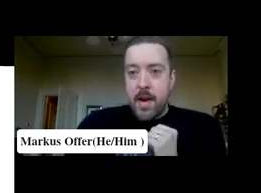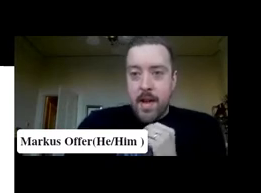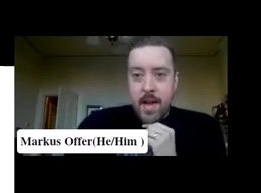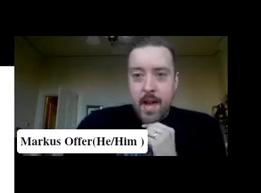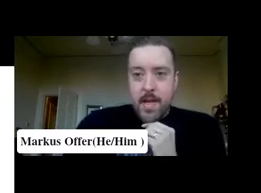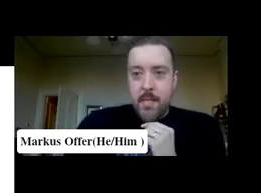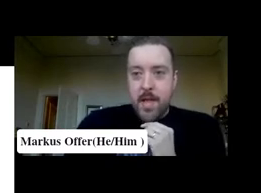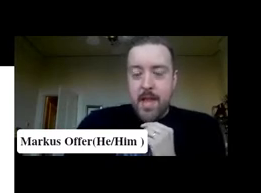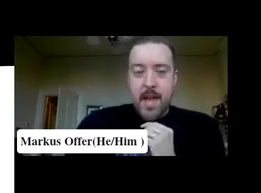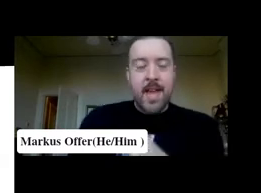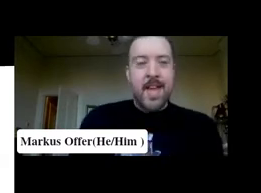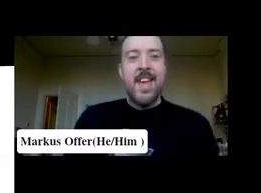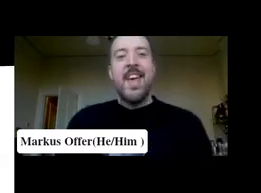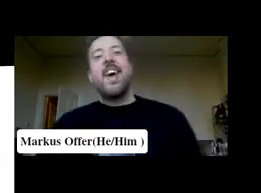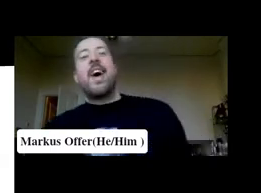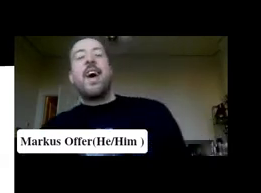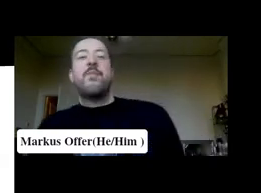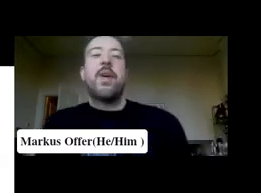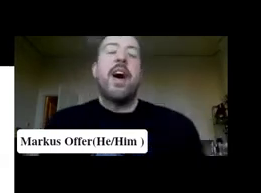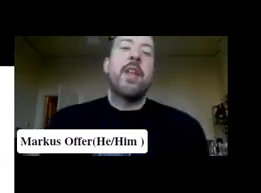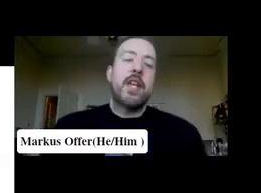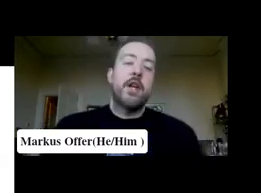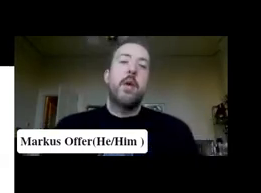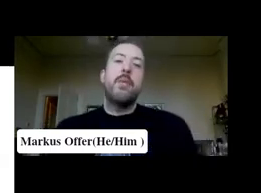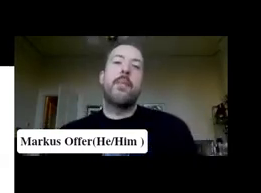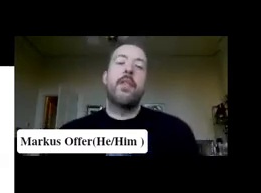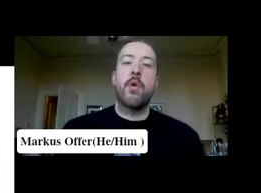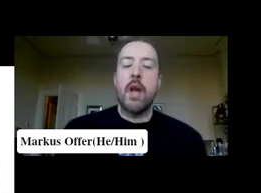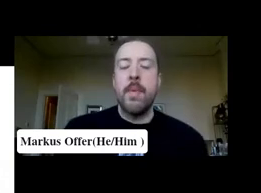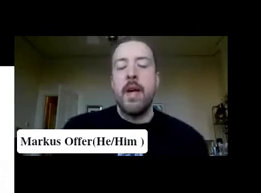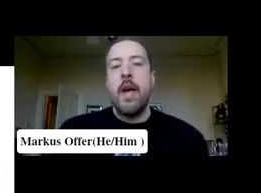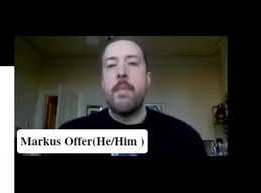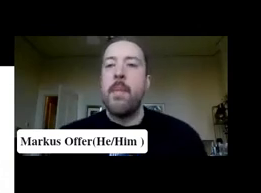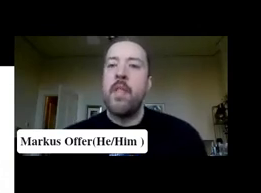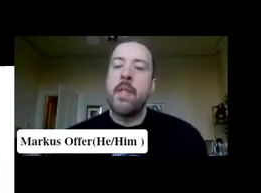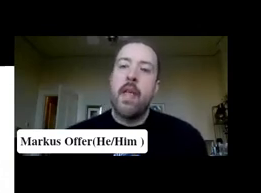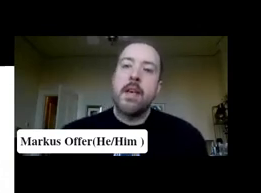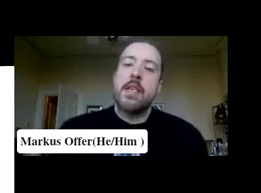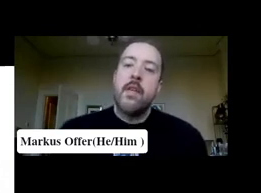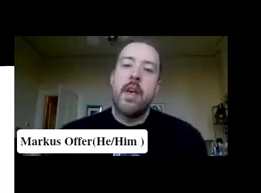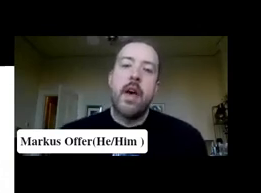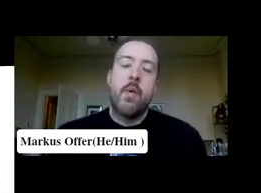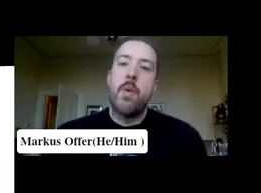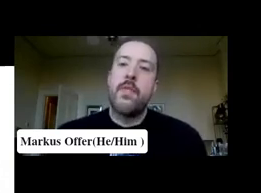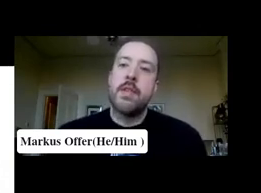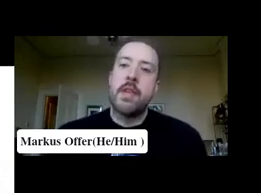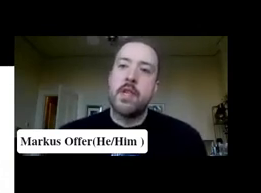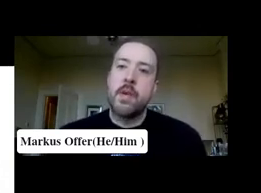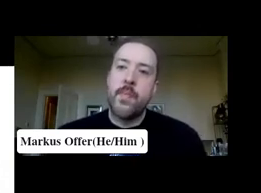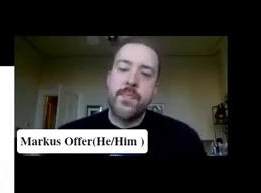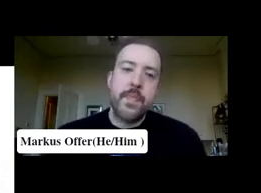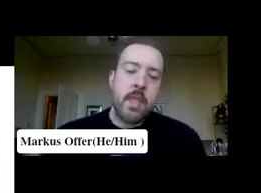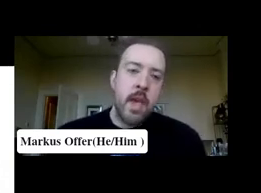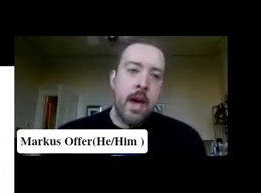may appear at some point today. But I'm going to chat to you a wee bit about the programme, but mainly about the legacy of it and what we've done